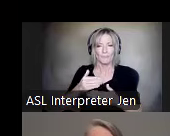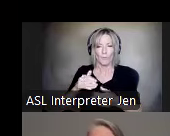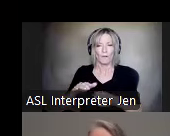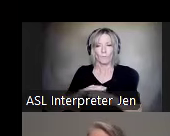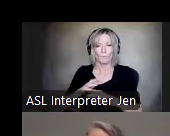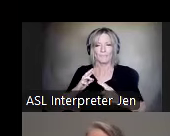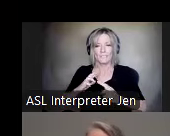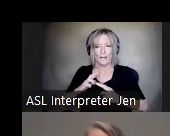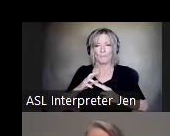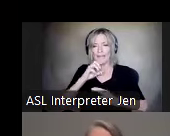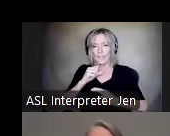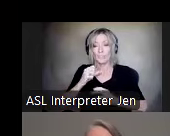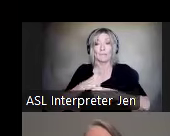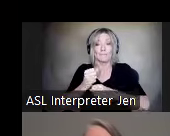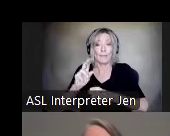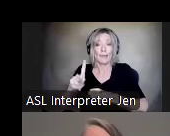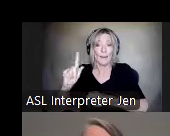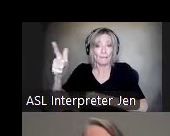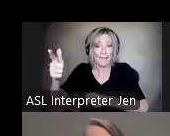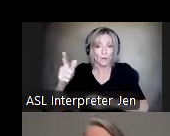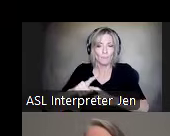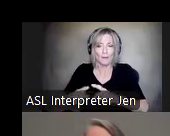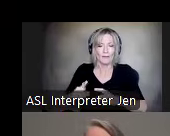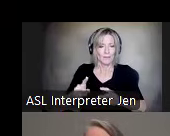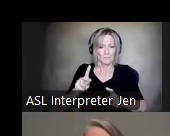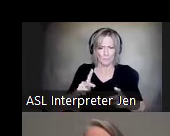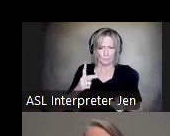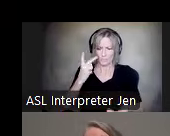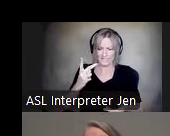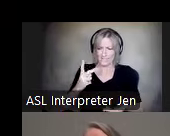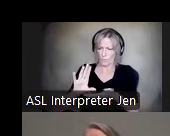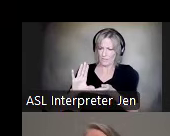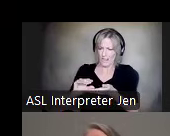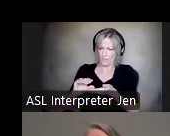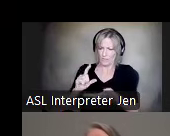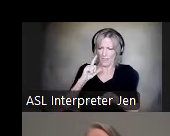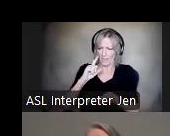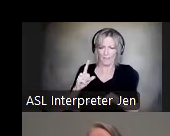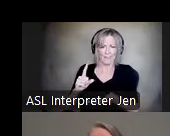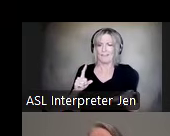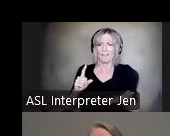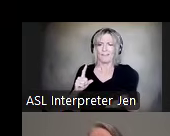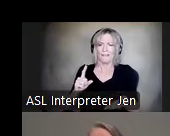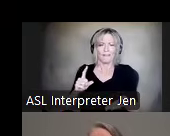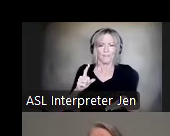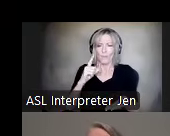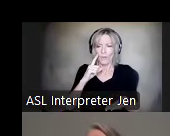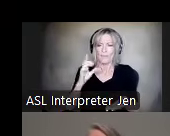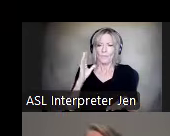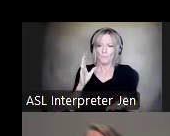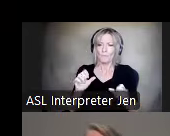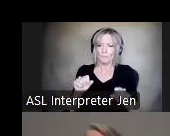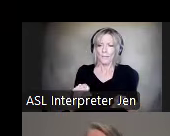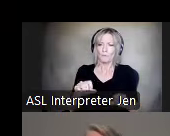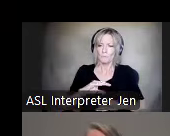later. People just see the reduction before their full retirement age and thought that they would be able to meet